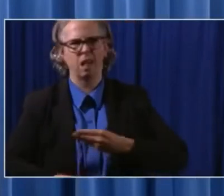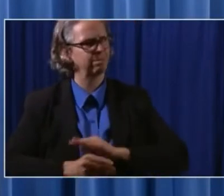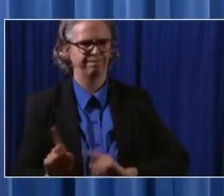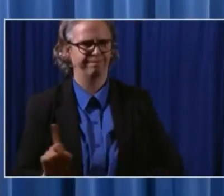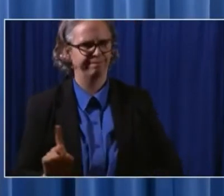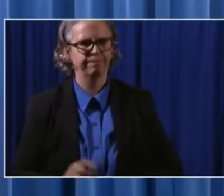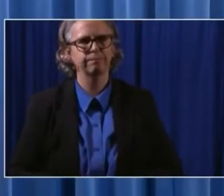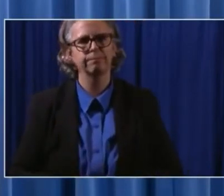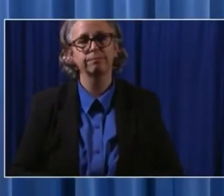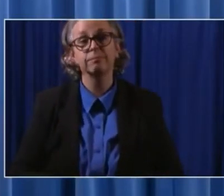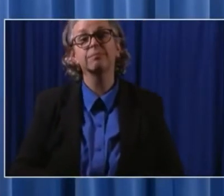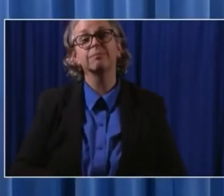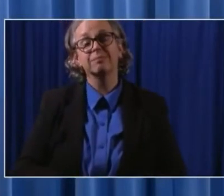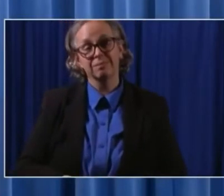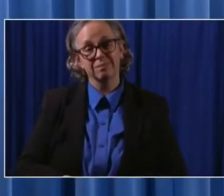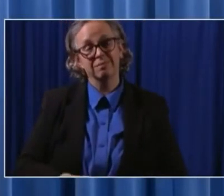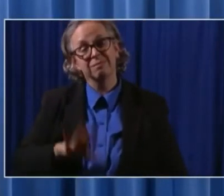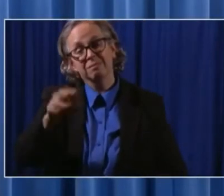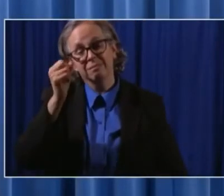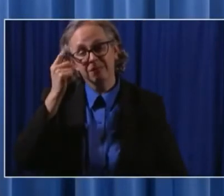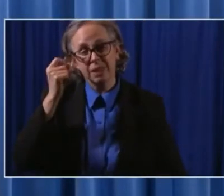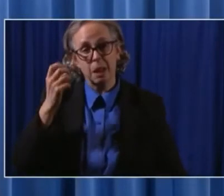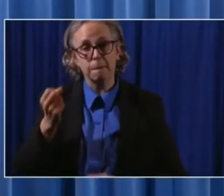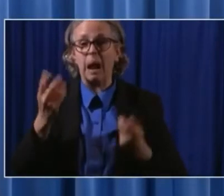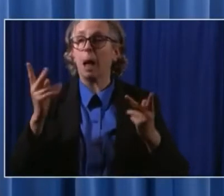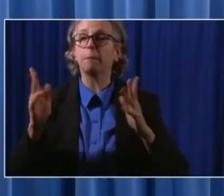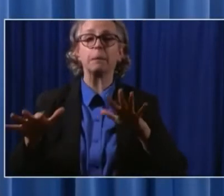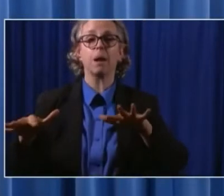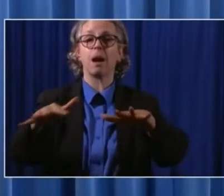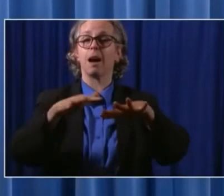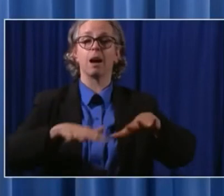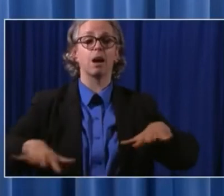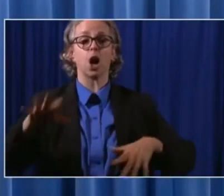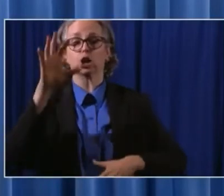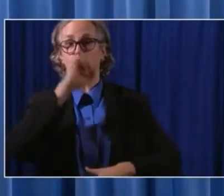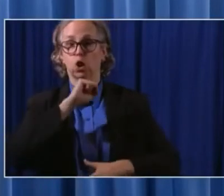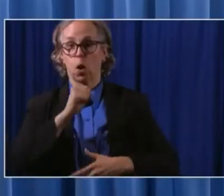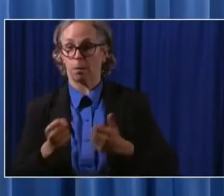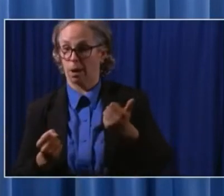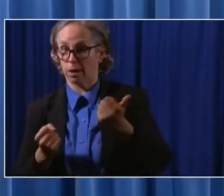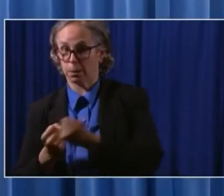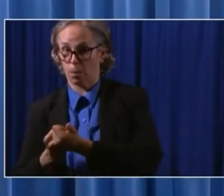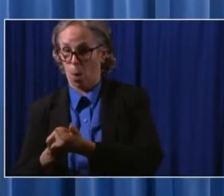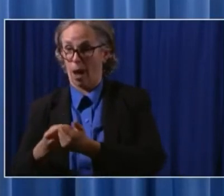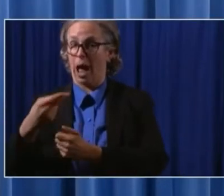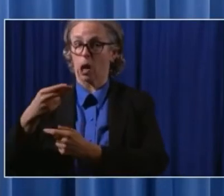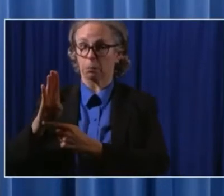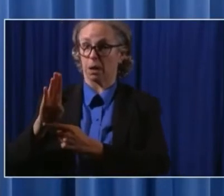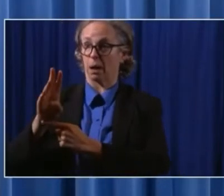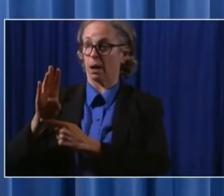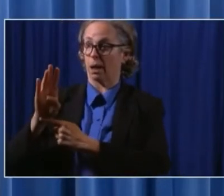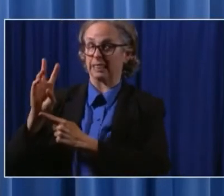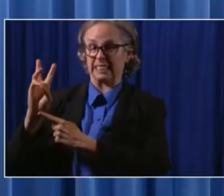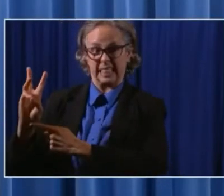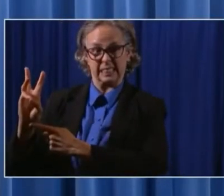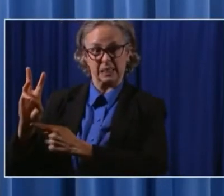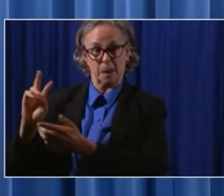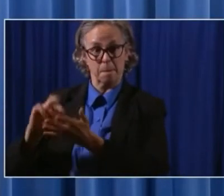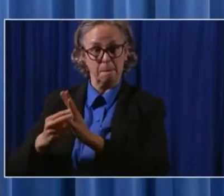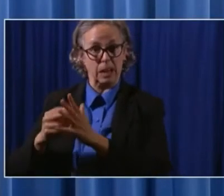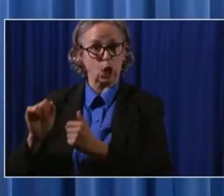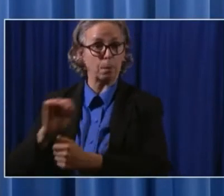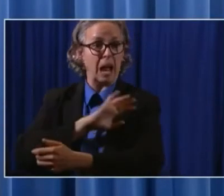assumed that proponents of this, and certainly that could have been the energy company, may have been